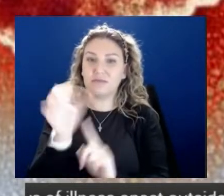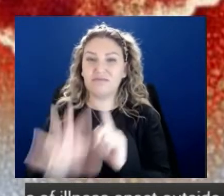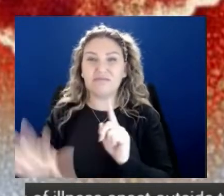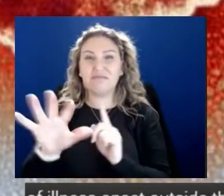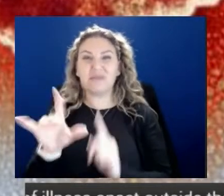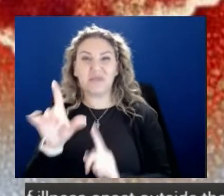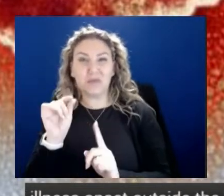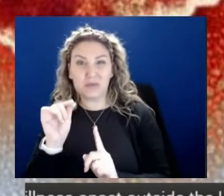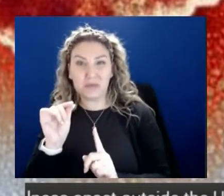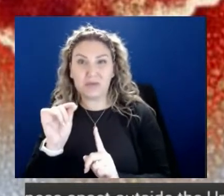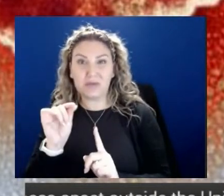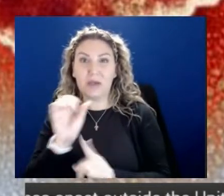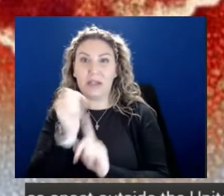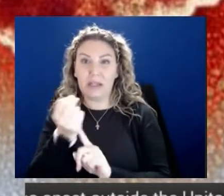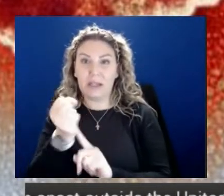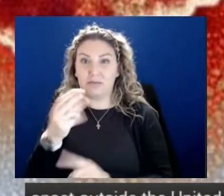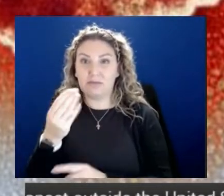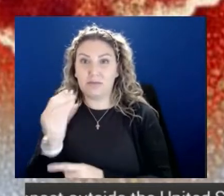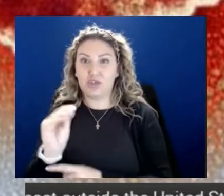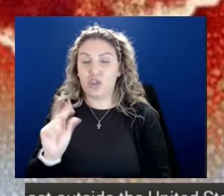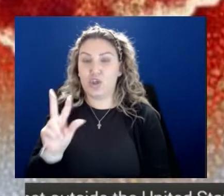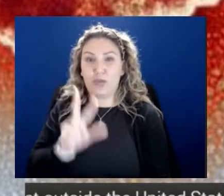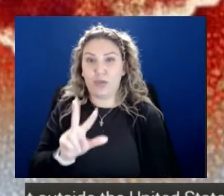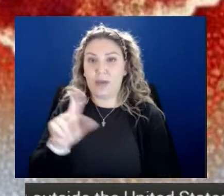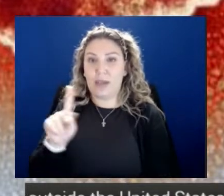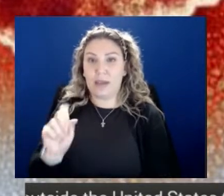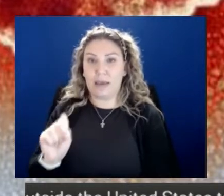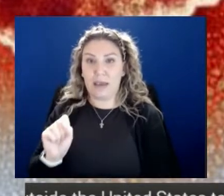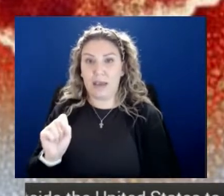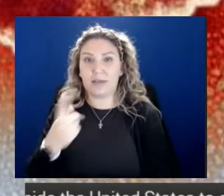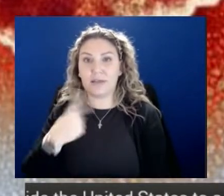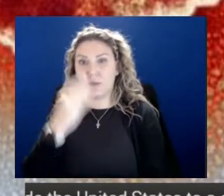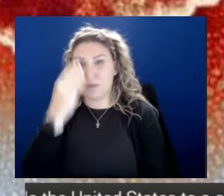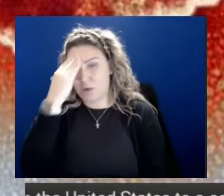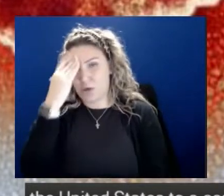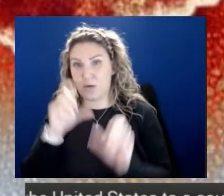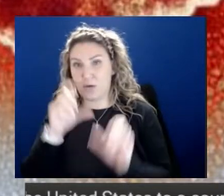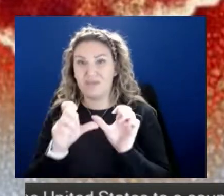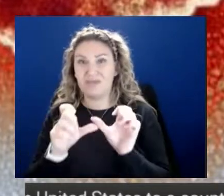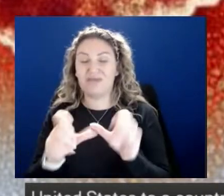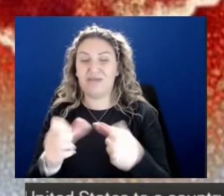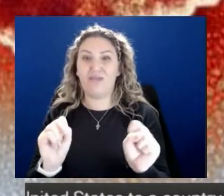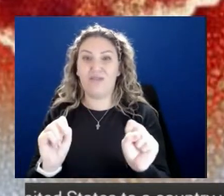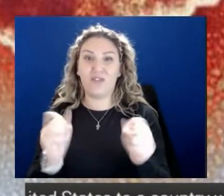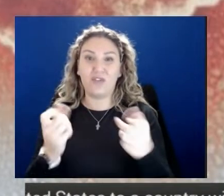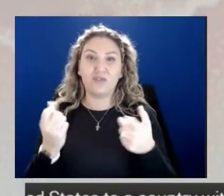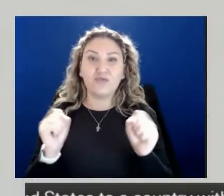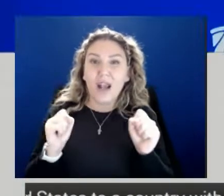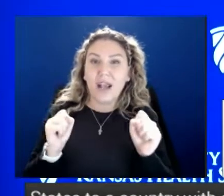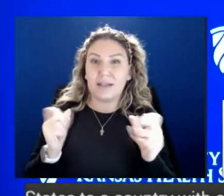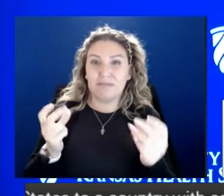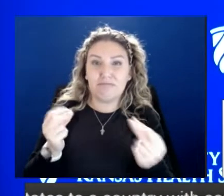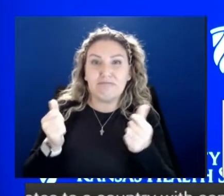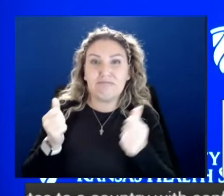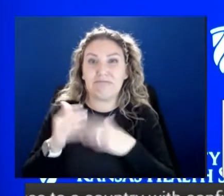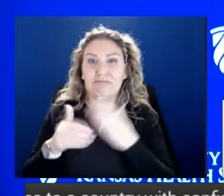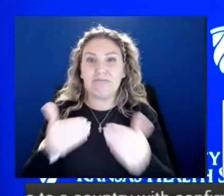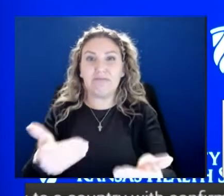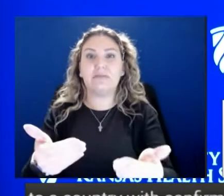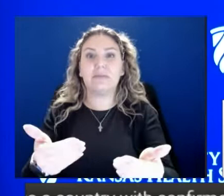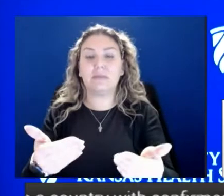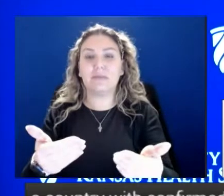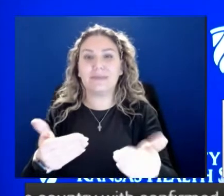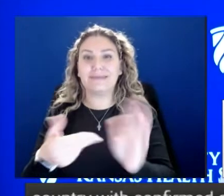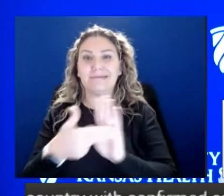Missouri, 3 cases in Kansas. We know that there are ongoing efforts to try and speed up and make diagnosis